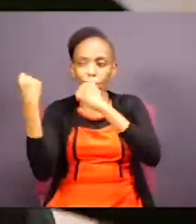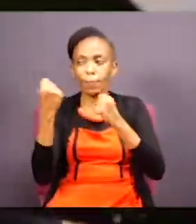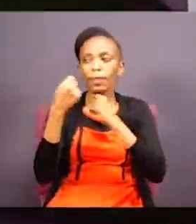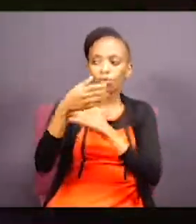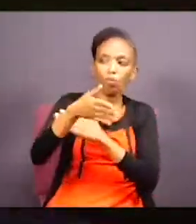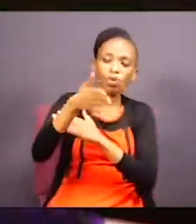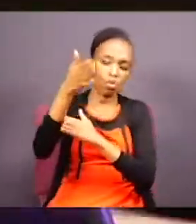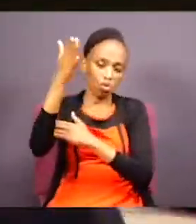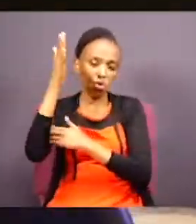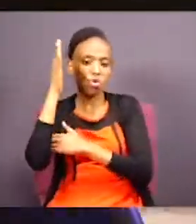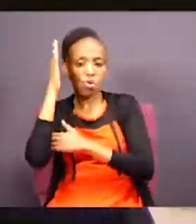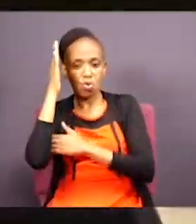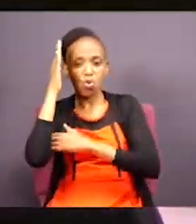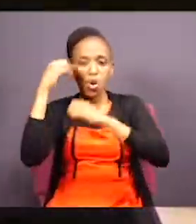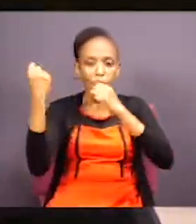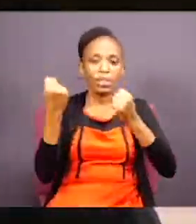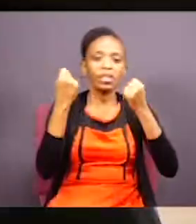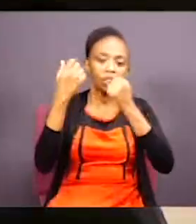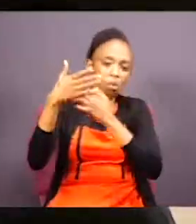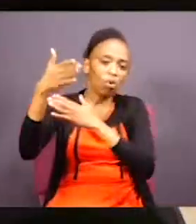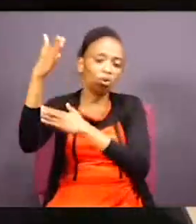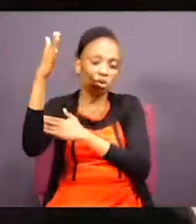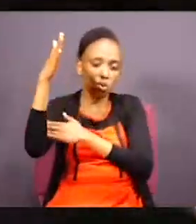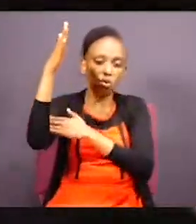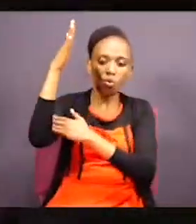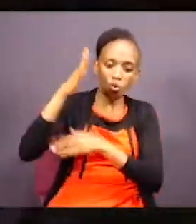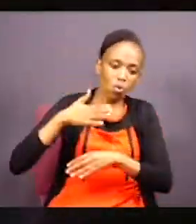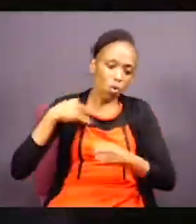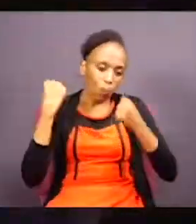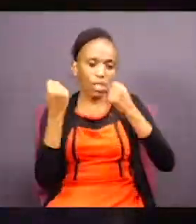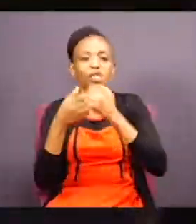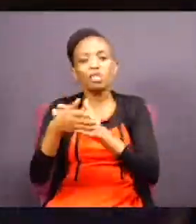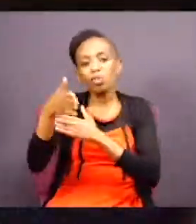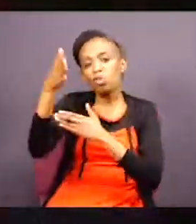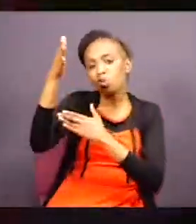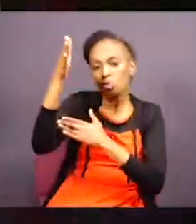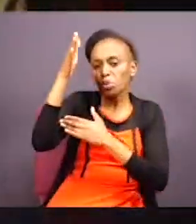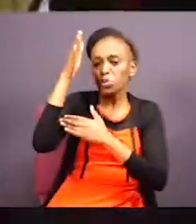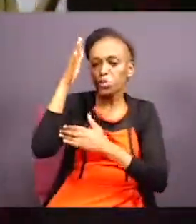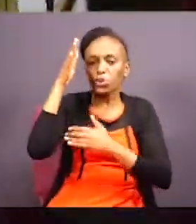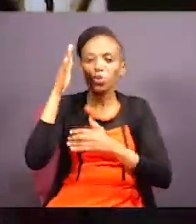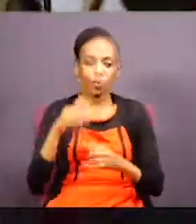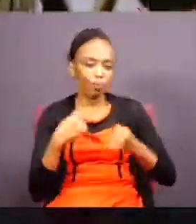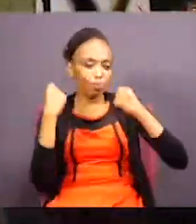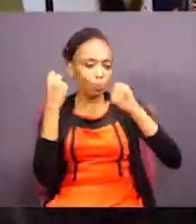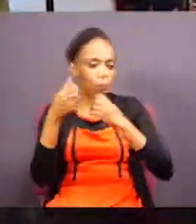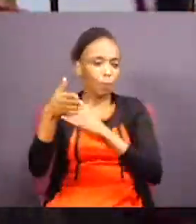Mungu, Mwenyezi Mungu, Mwenyezi Mungu, Mwenyezi